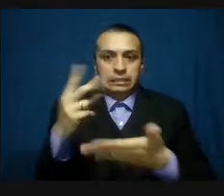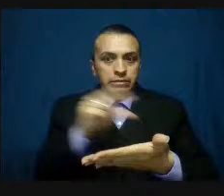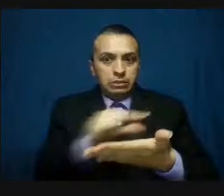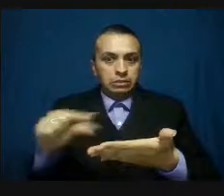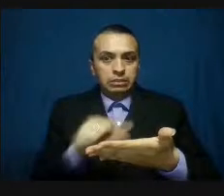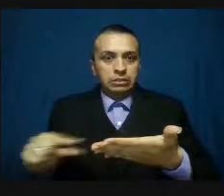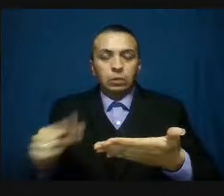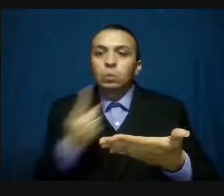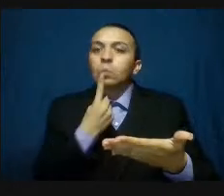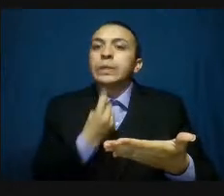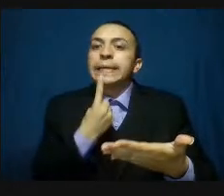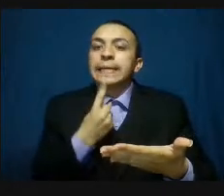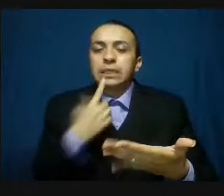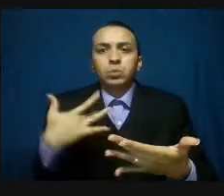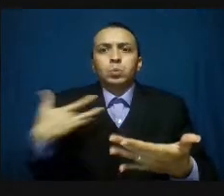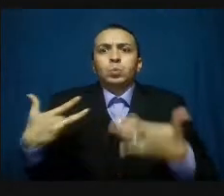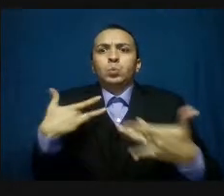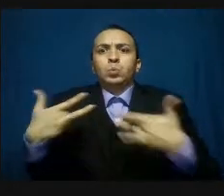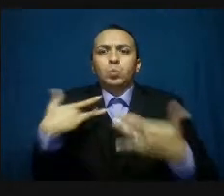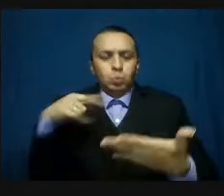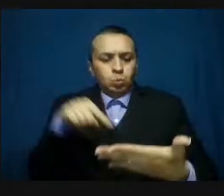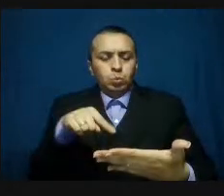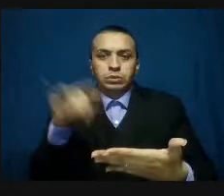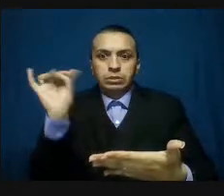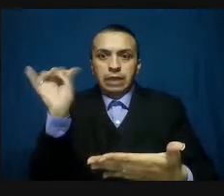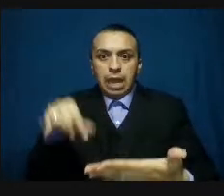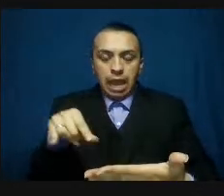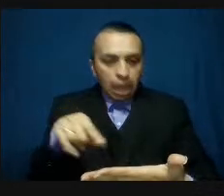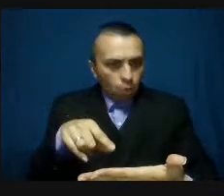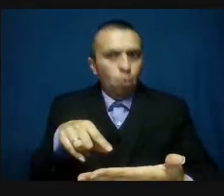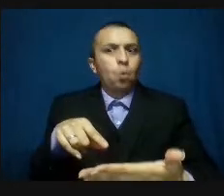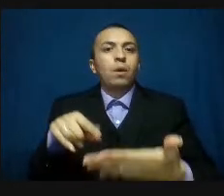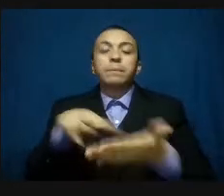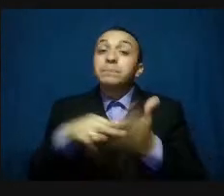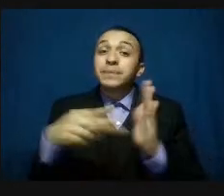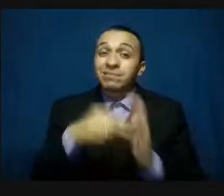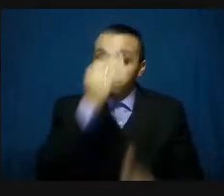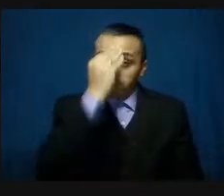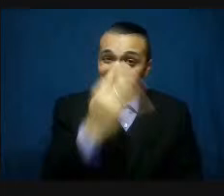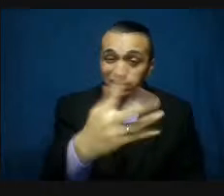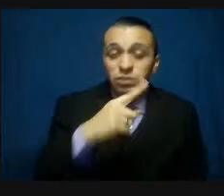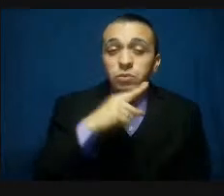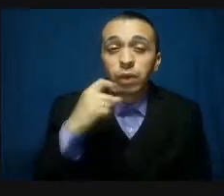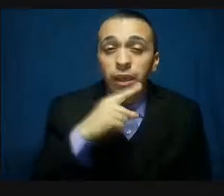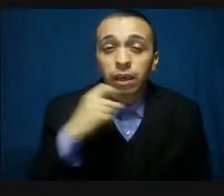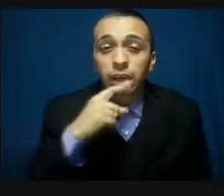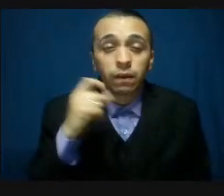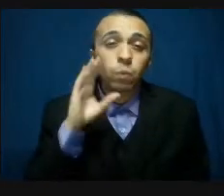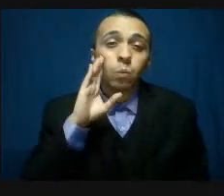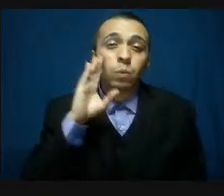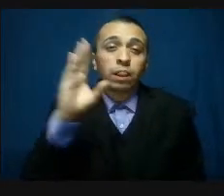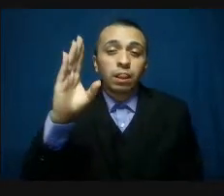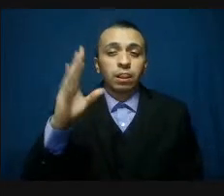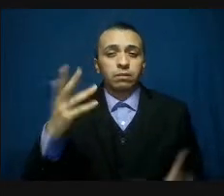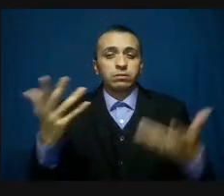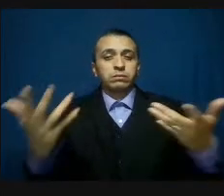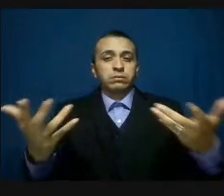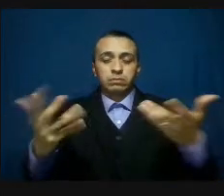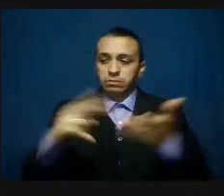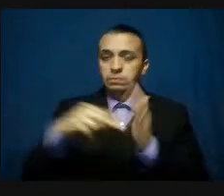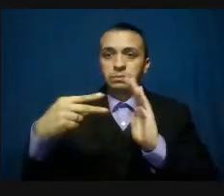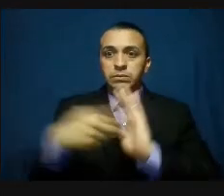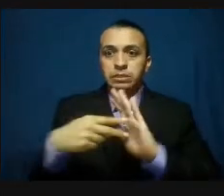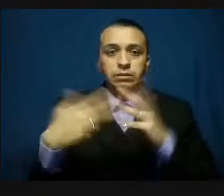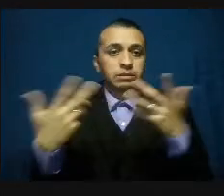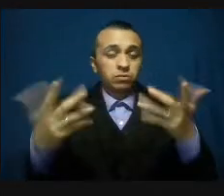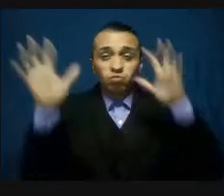those blocks of red are calling attention to really dry conditions. In fact, relative humidities are only expected to be in the single digits